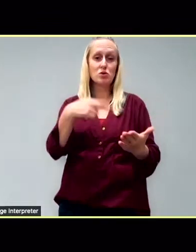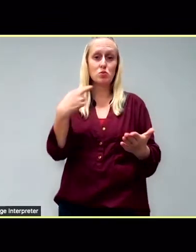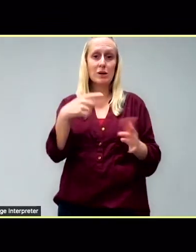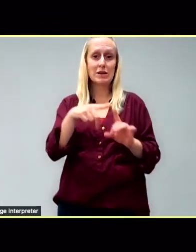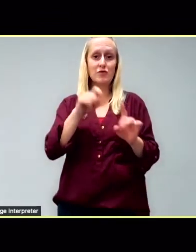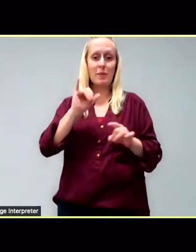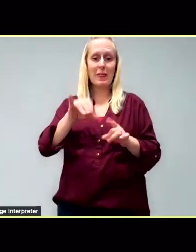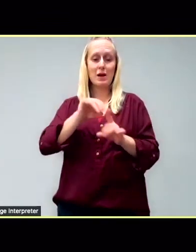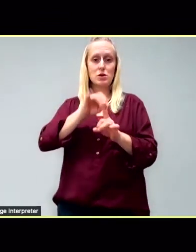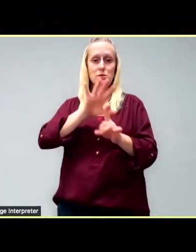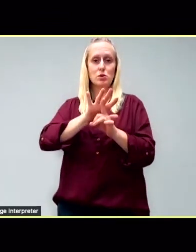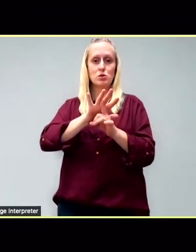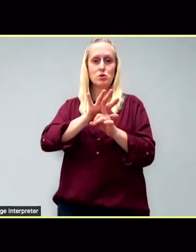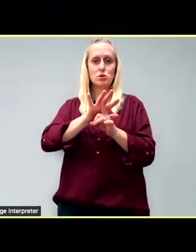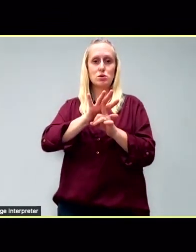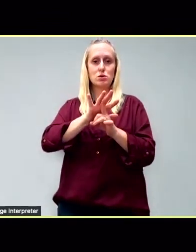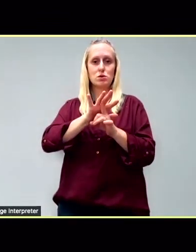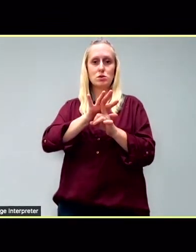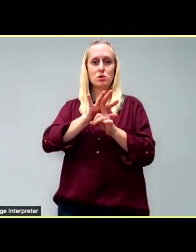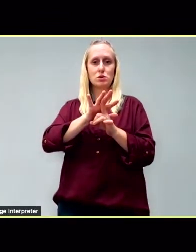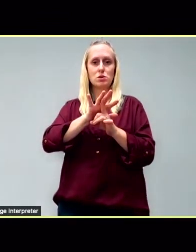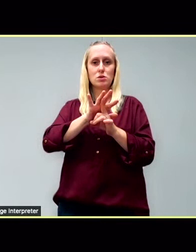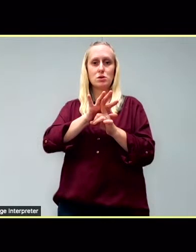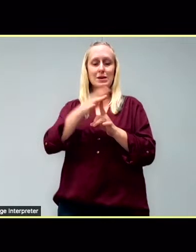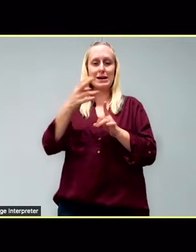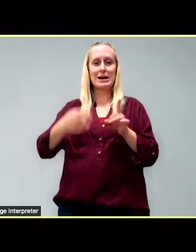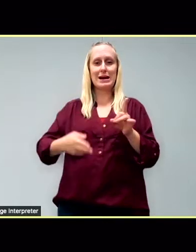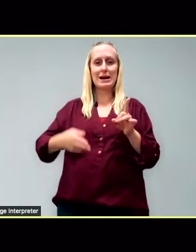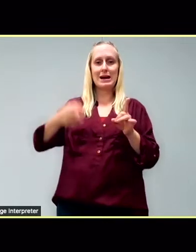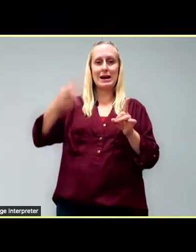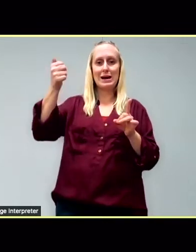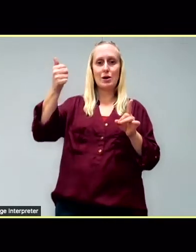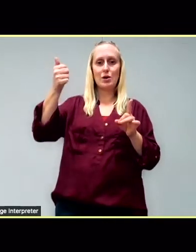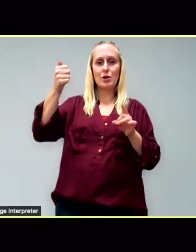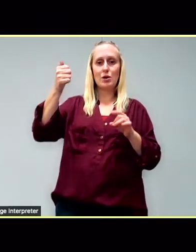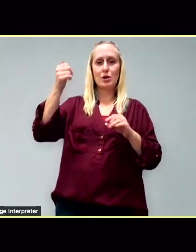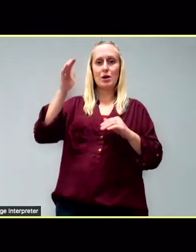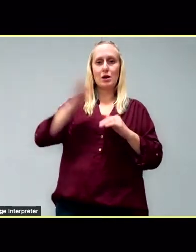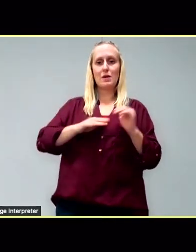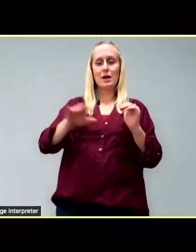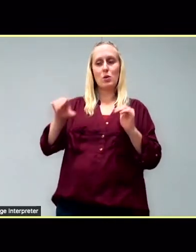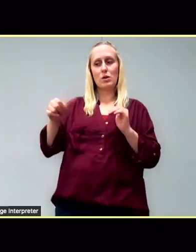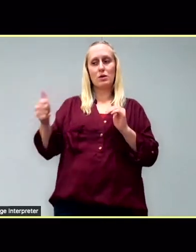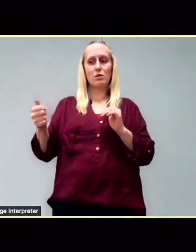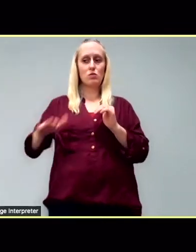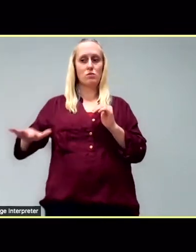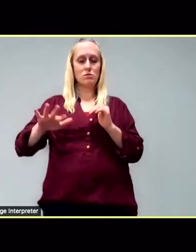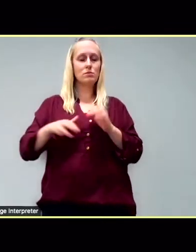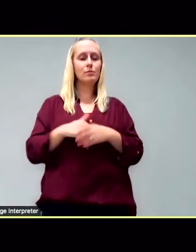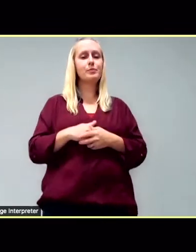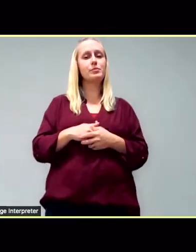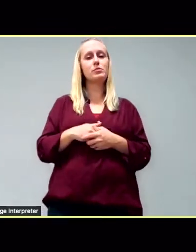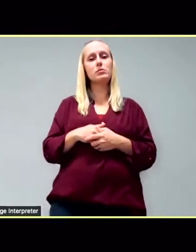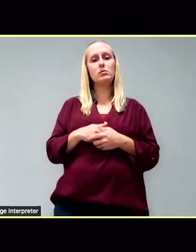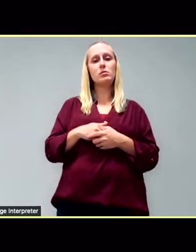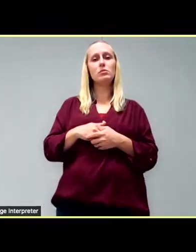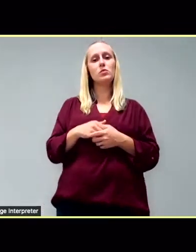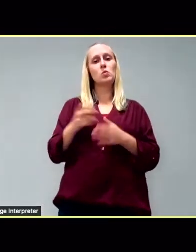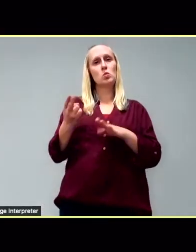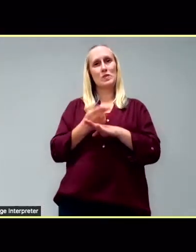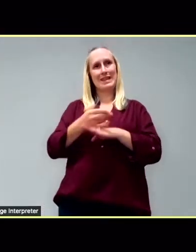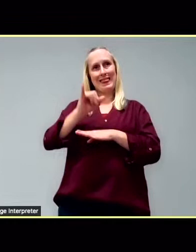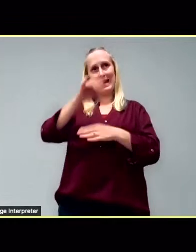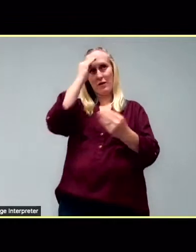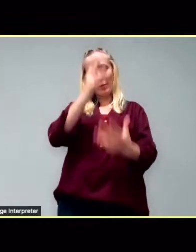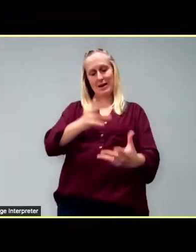exposure was almost an order of magnitude higher than what the concentrations in soil were at the site. And so, you know, based on that and